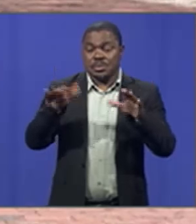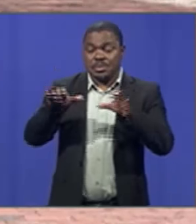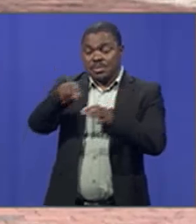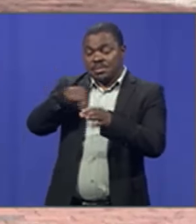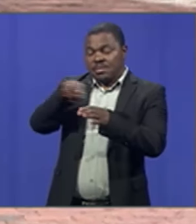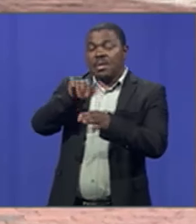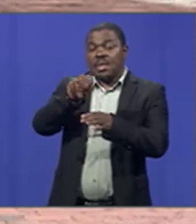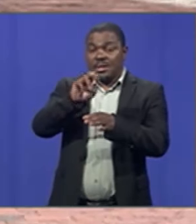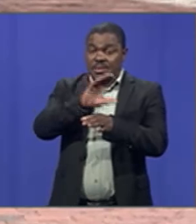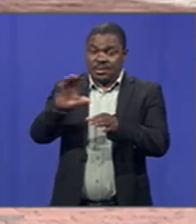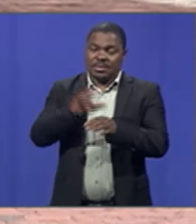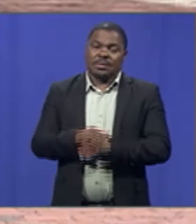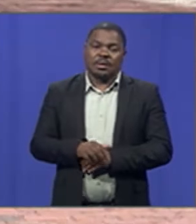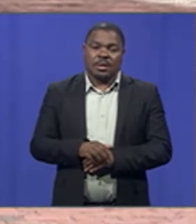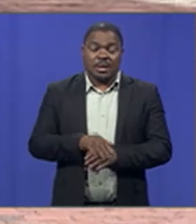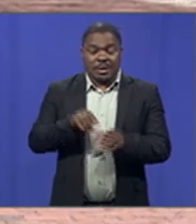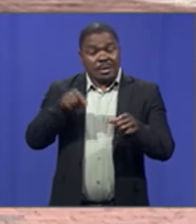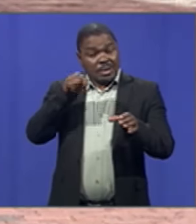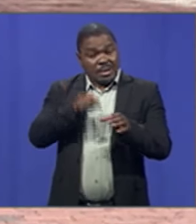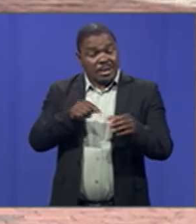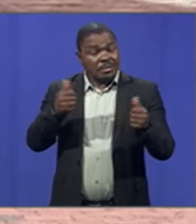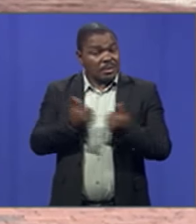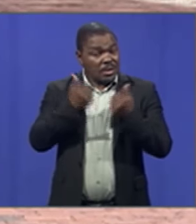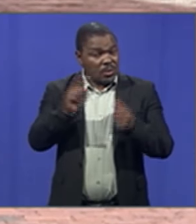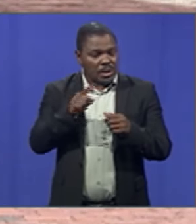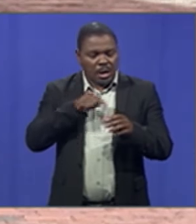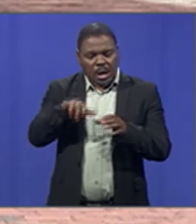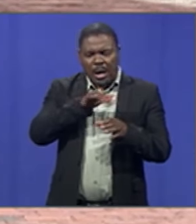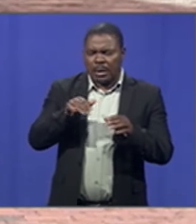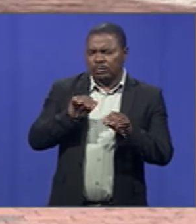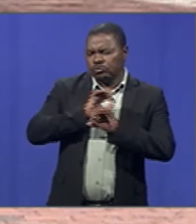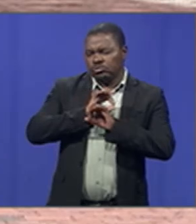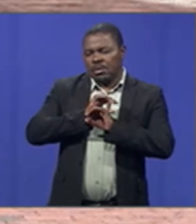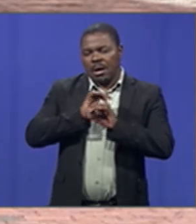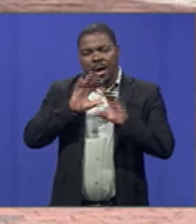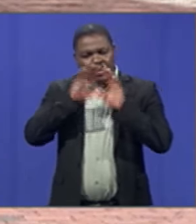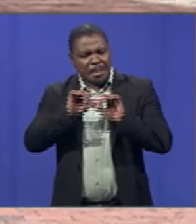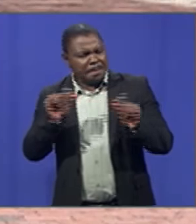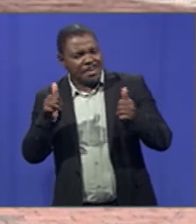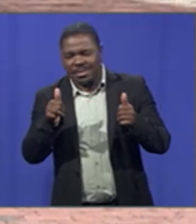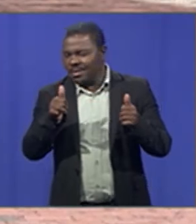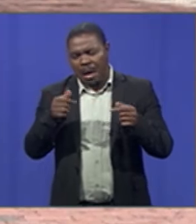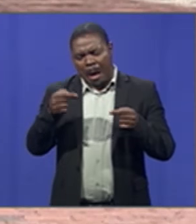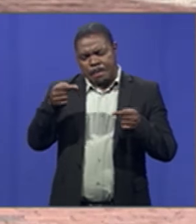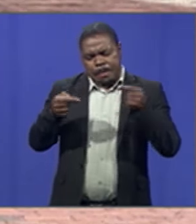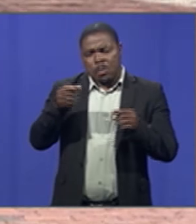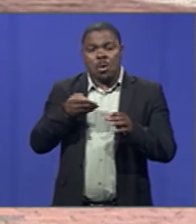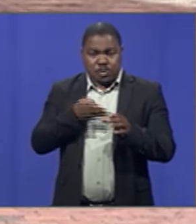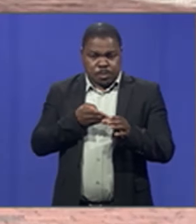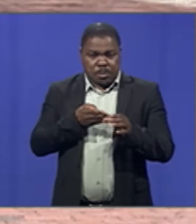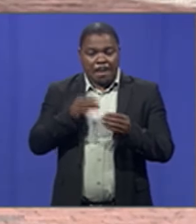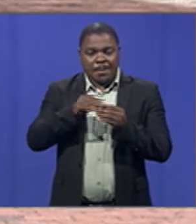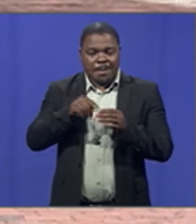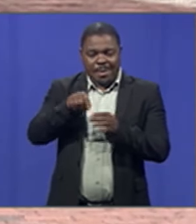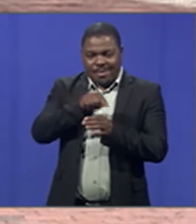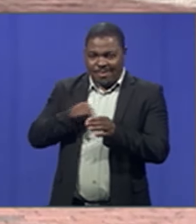lena la the African National Congress ke gore go na le maemo a sa iketlang ka go sa utlwane ga